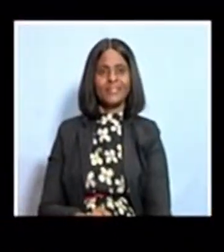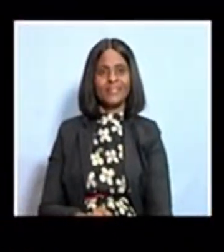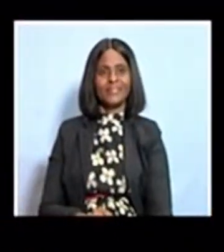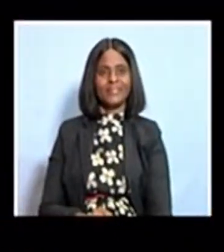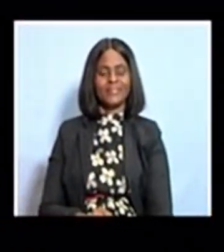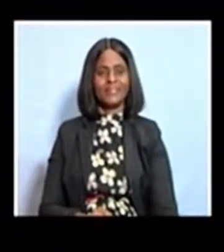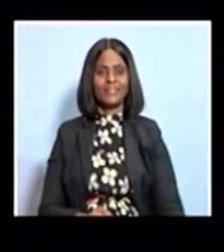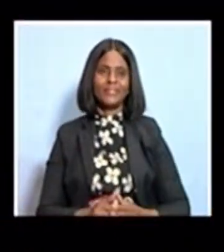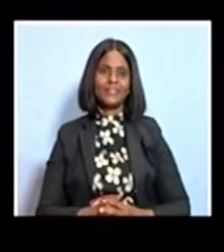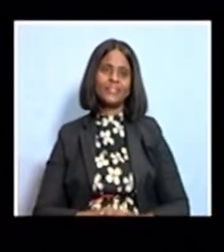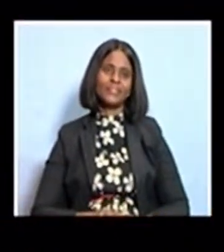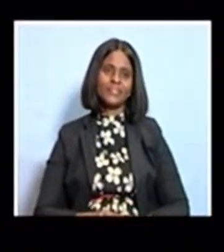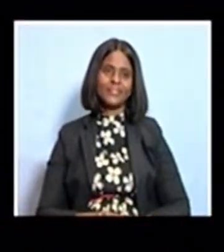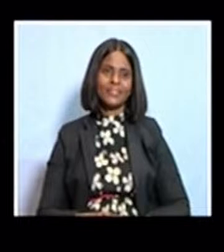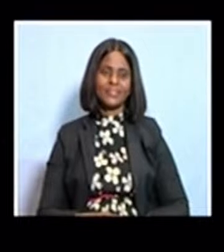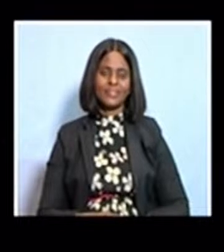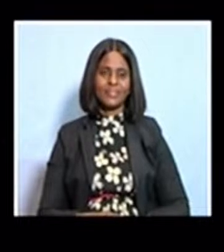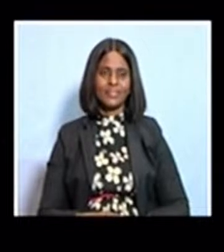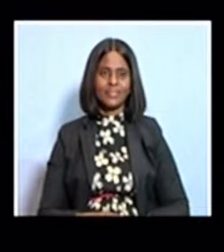Thank you. Thank you.